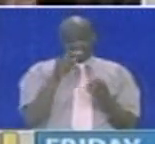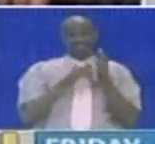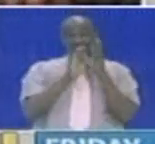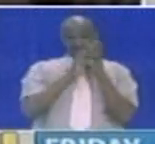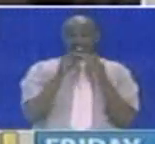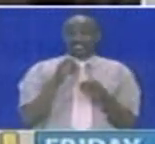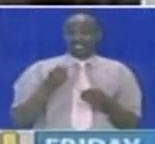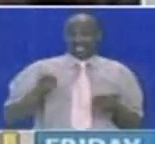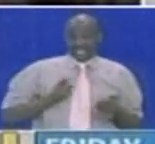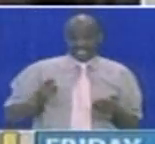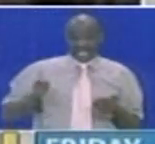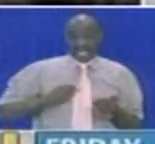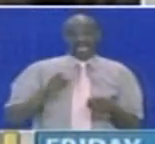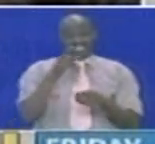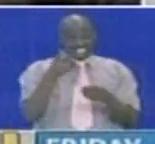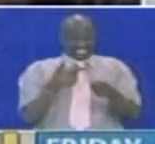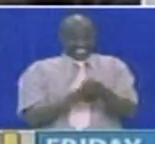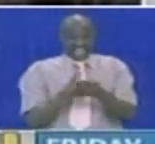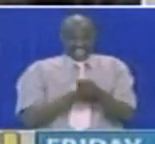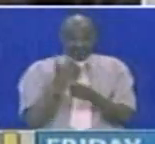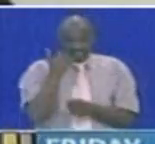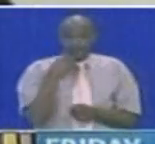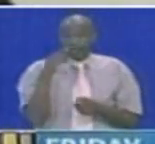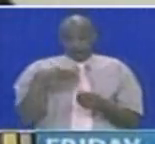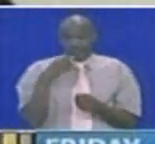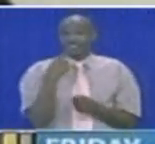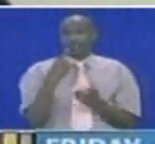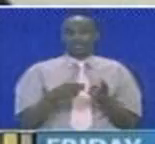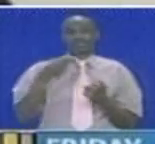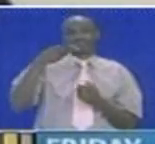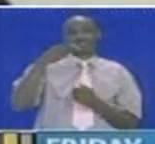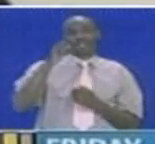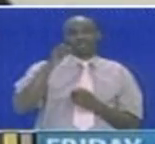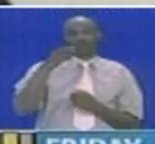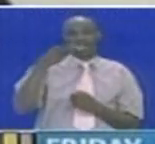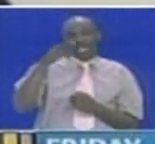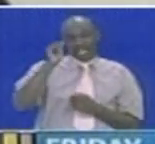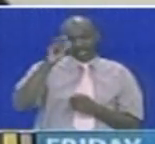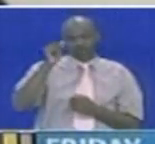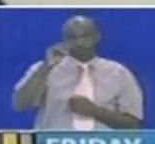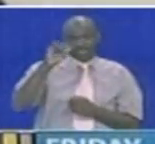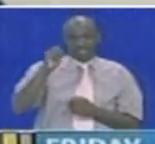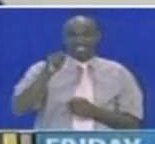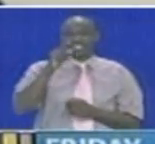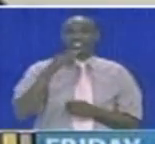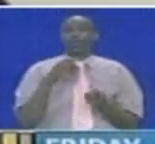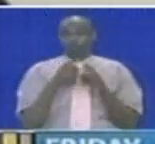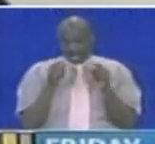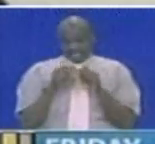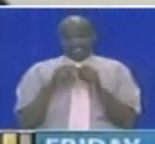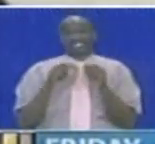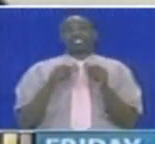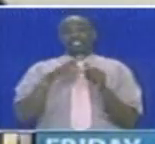and the very powerful drug, we always call them homophones, words which are spelled differently